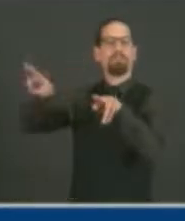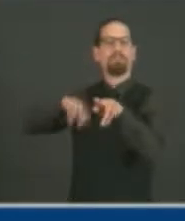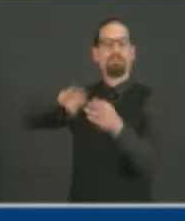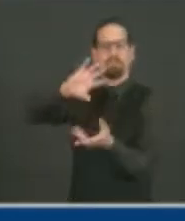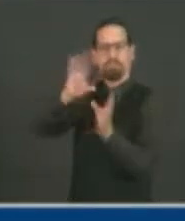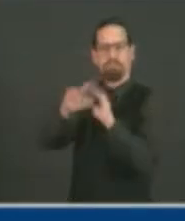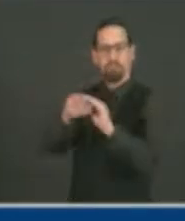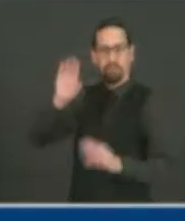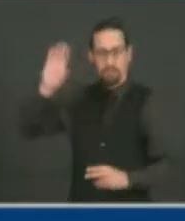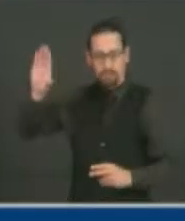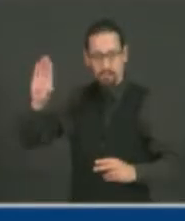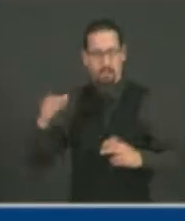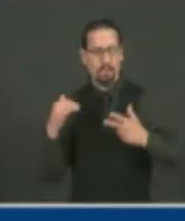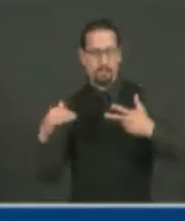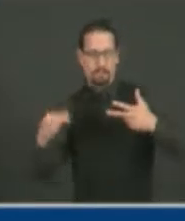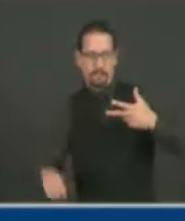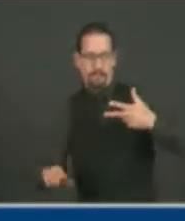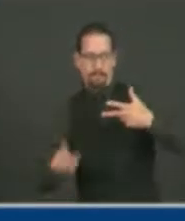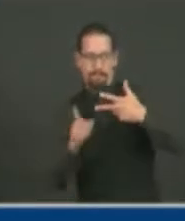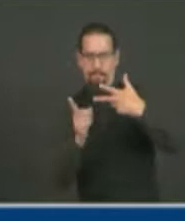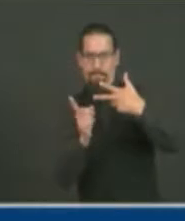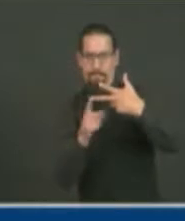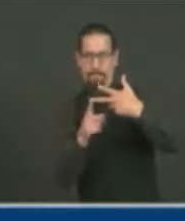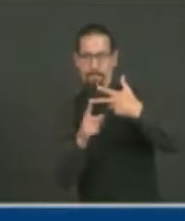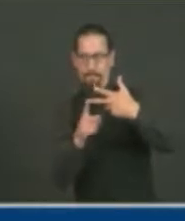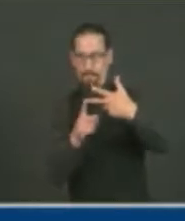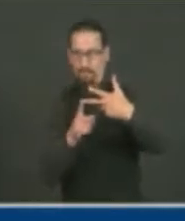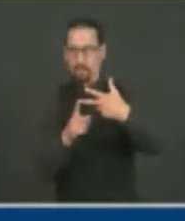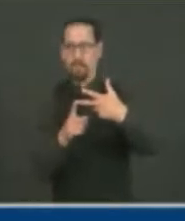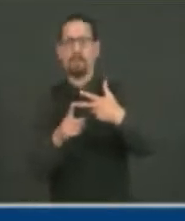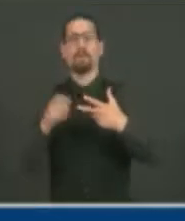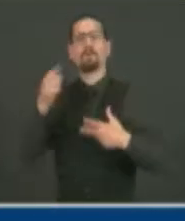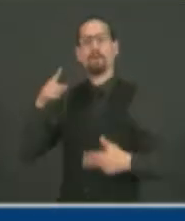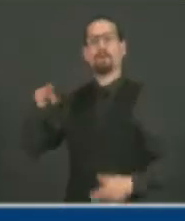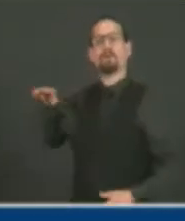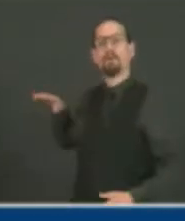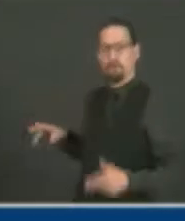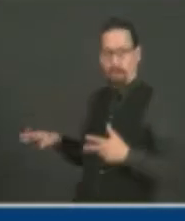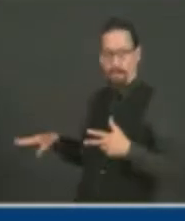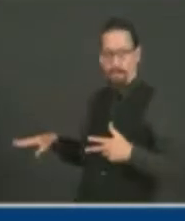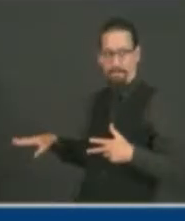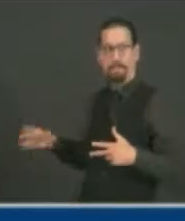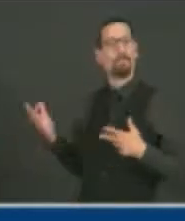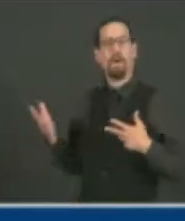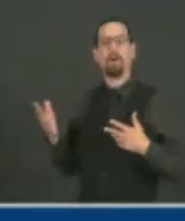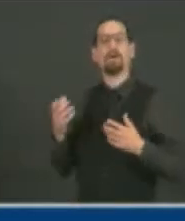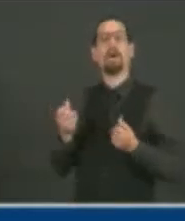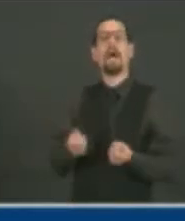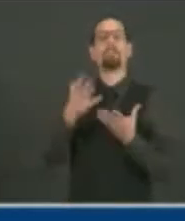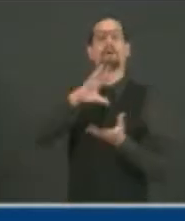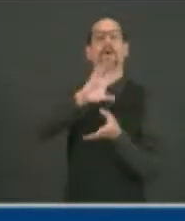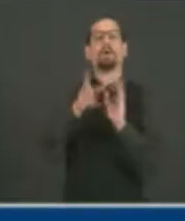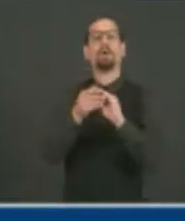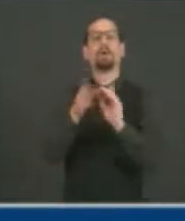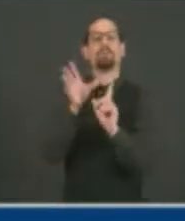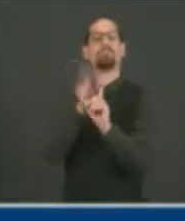follow. I will point out, Rhode Island is testing more than almost any state in the country.